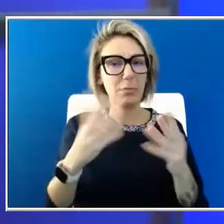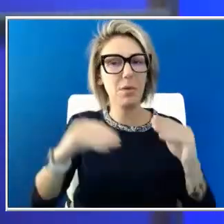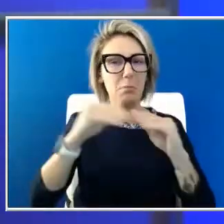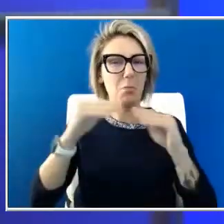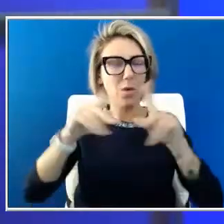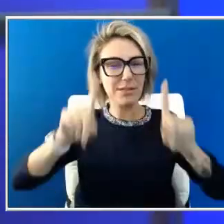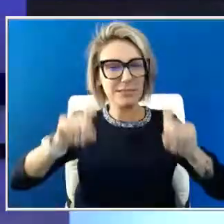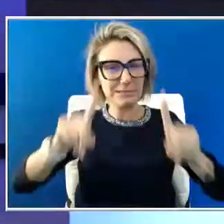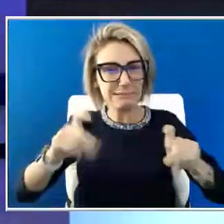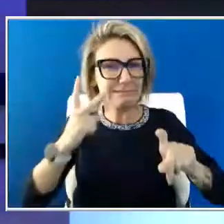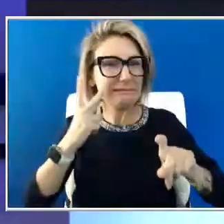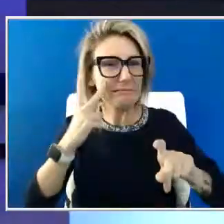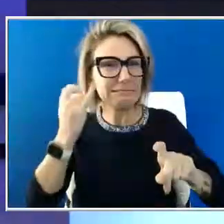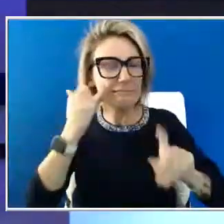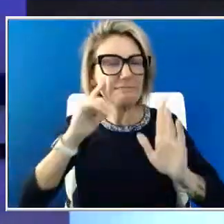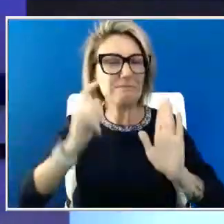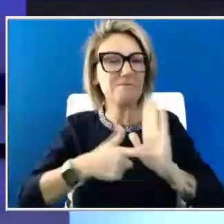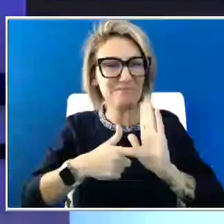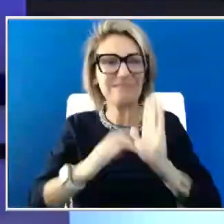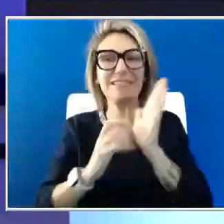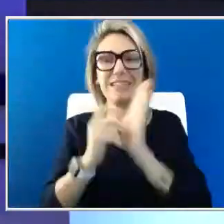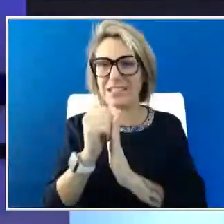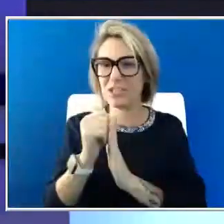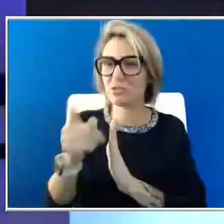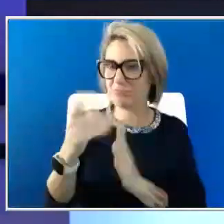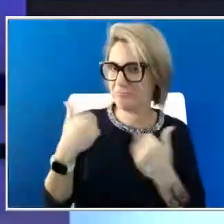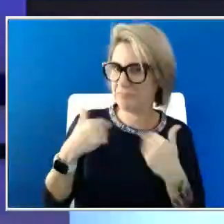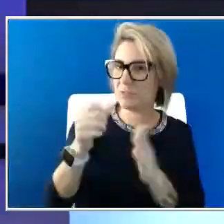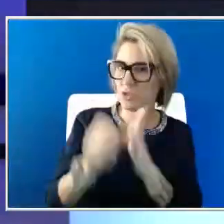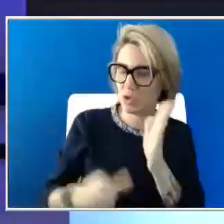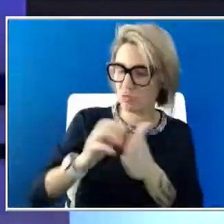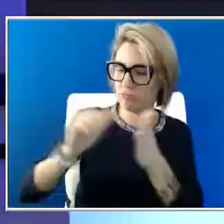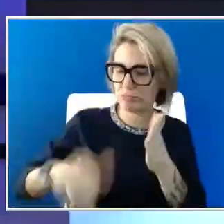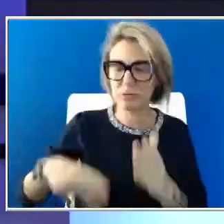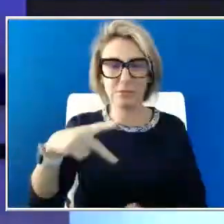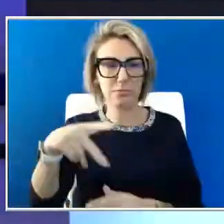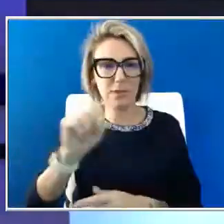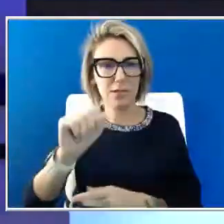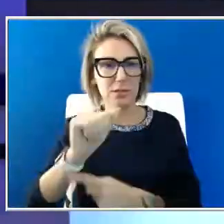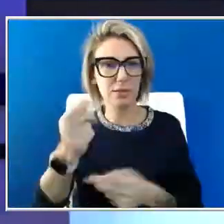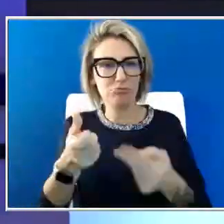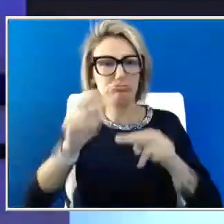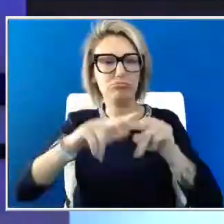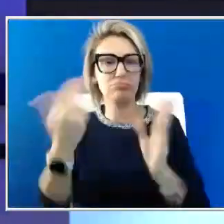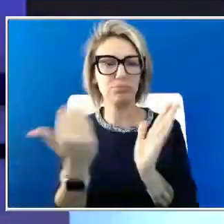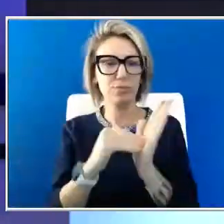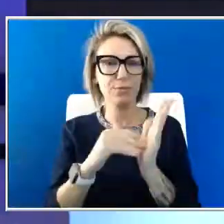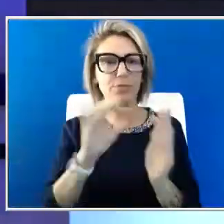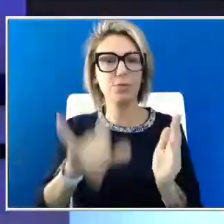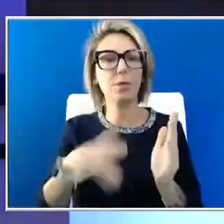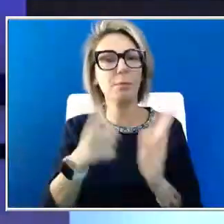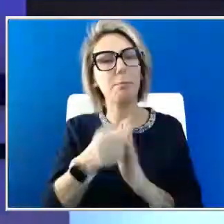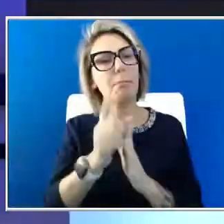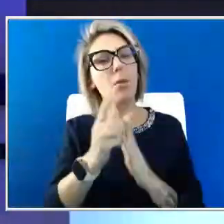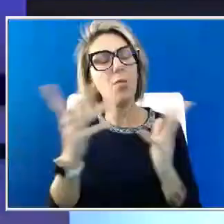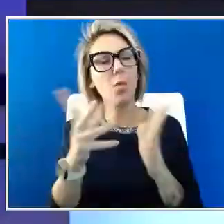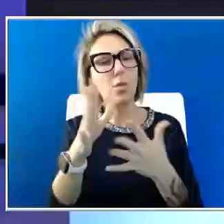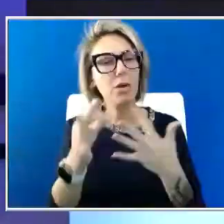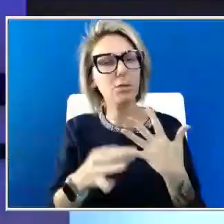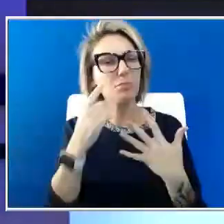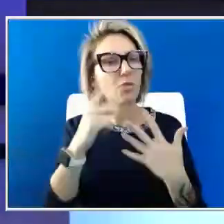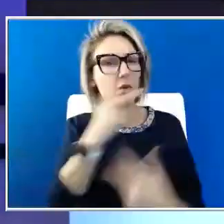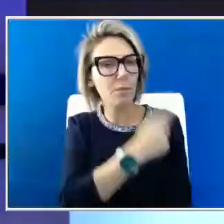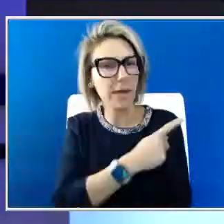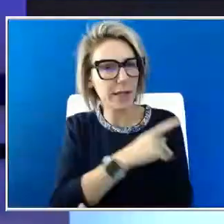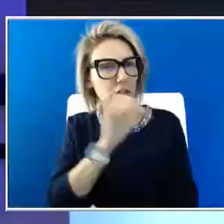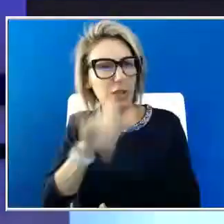have prostate cancer. Okay, so in Patrick's case, he had the surgery, his PSA started rising again. So at that point, what were the options for a patient at that